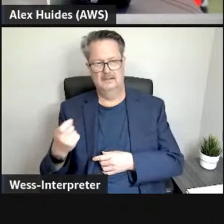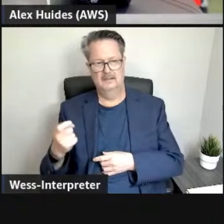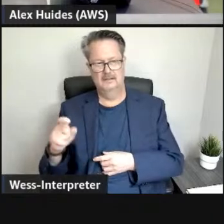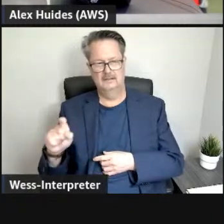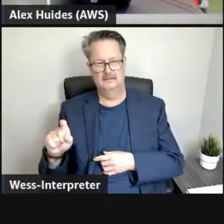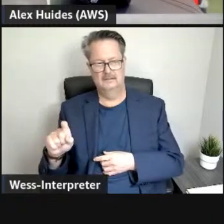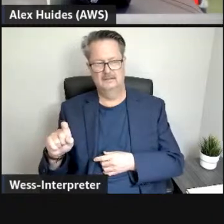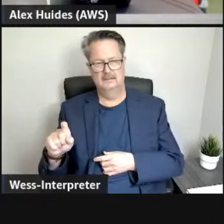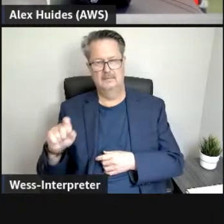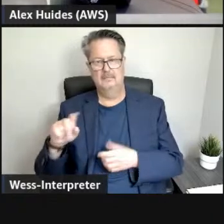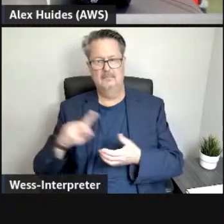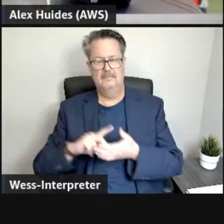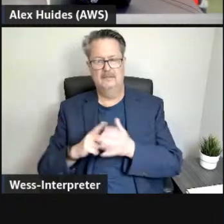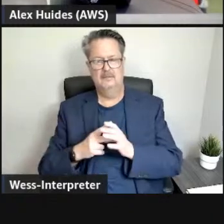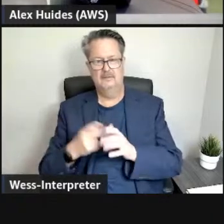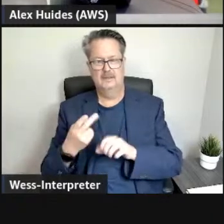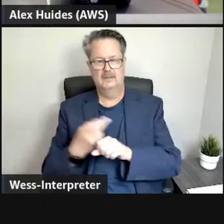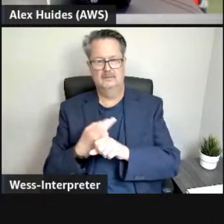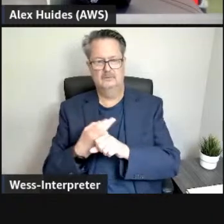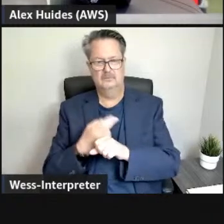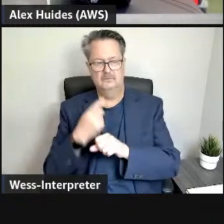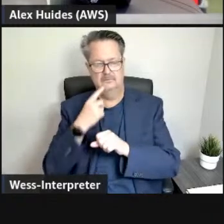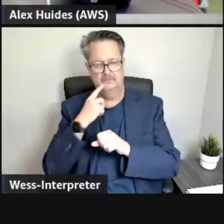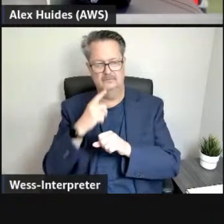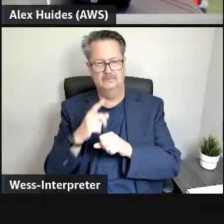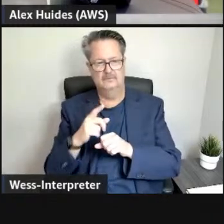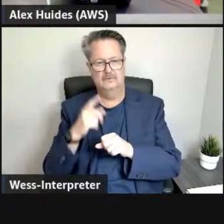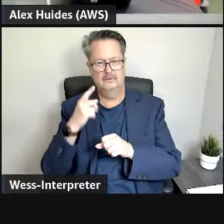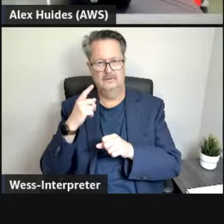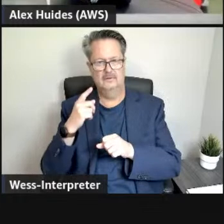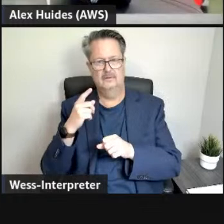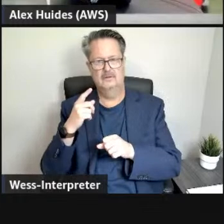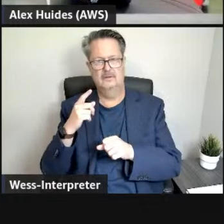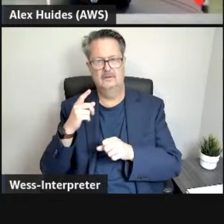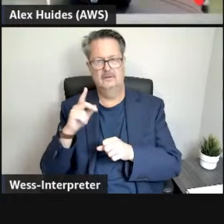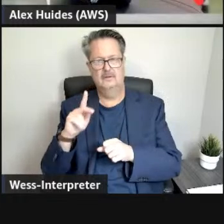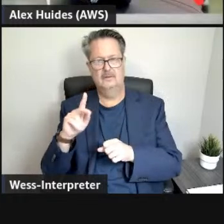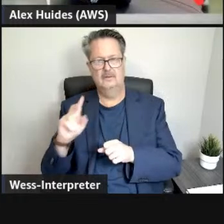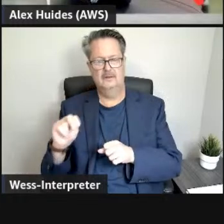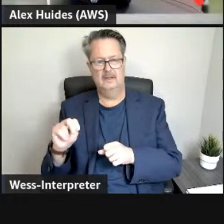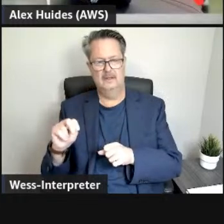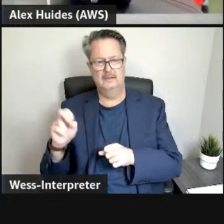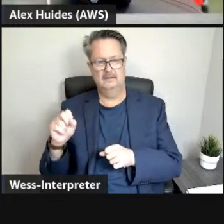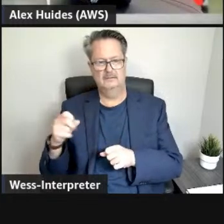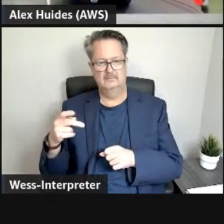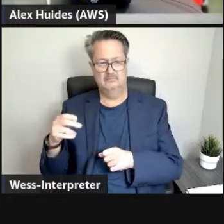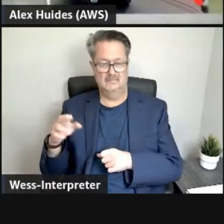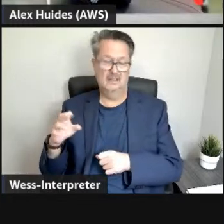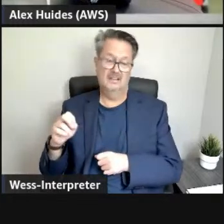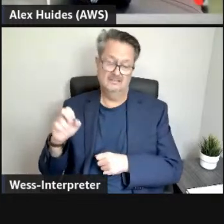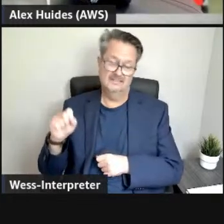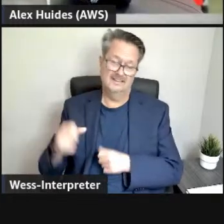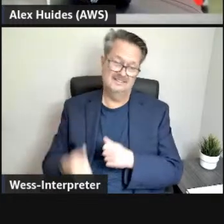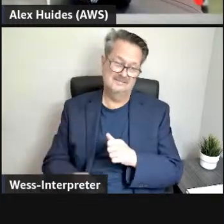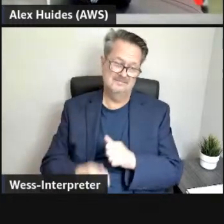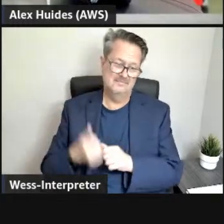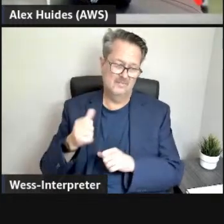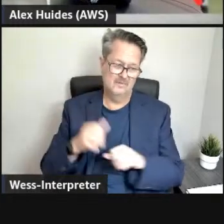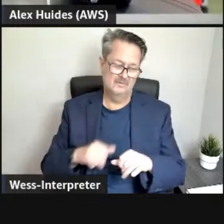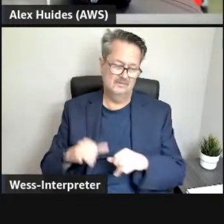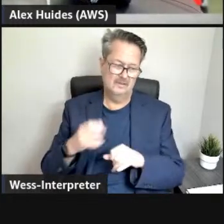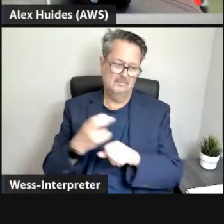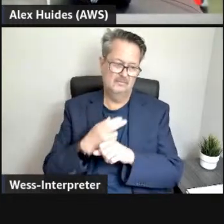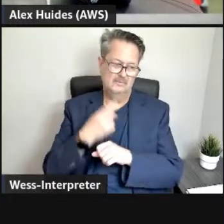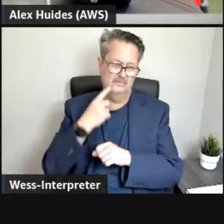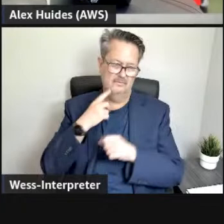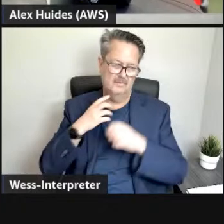also use VPC Lattice for overlapping IP space, right? Yes, actually, this is one of the most common use cases that I'm seeing from my customers.